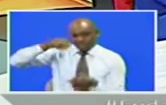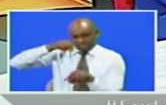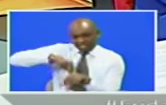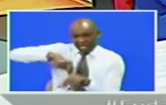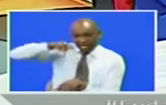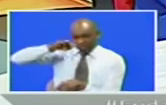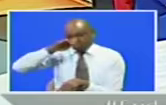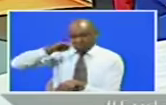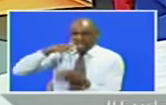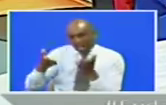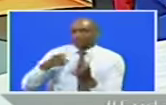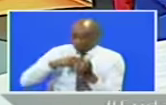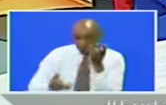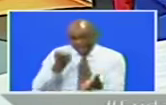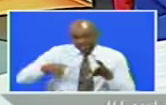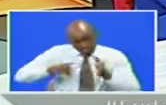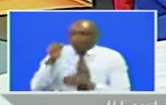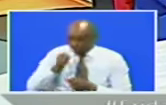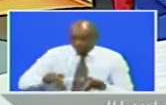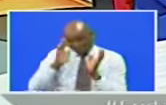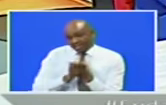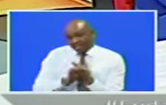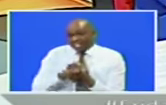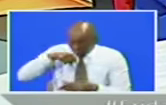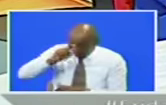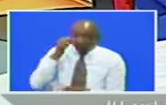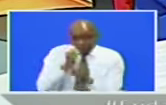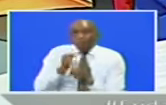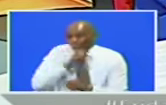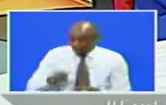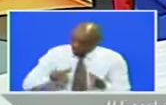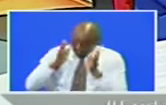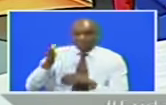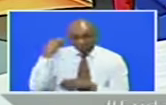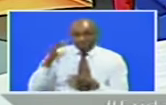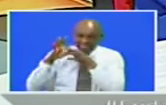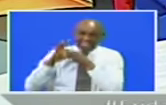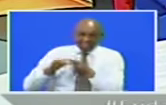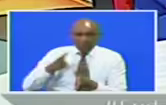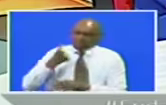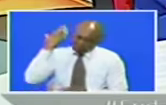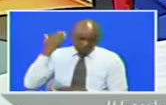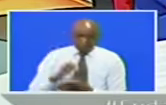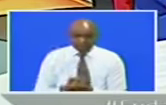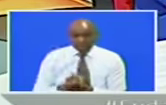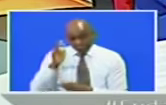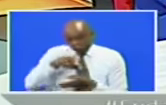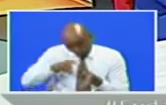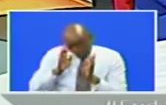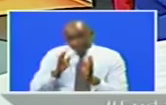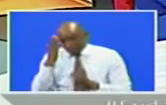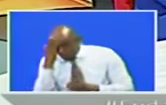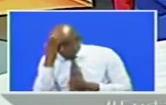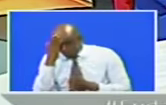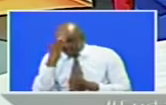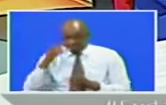able to balance for quite a while. And then they'll have to go back to those basically traditional methods of